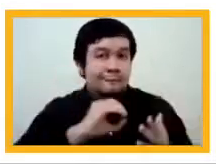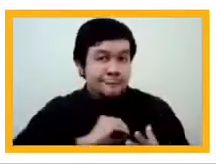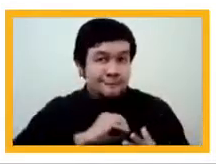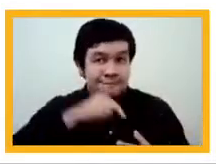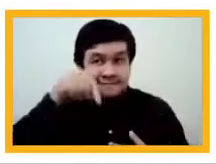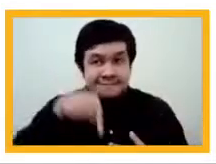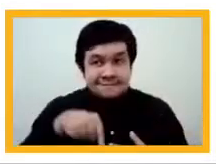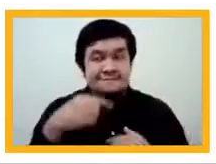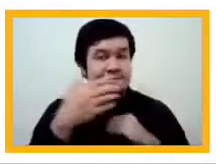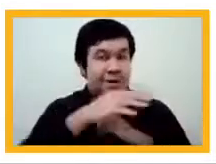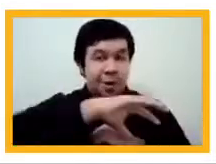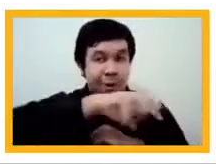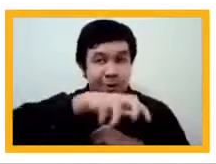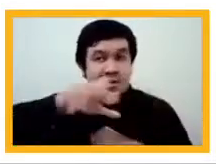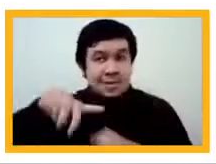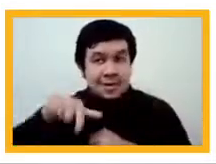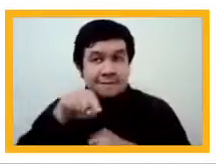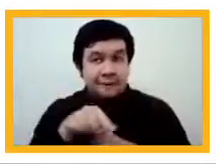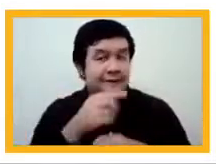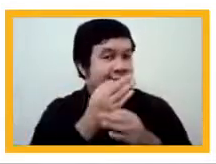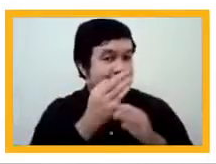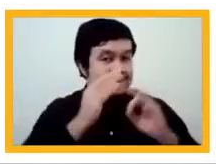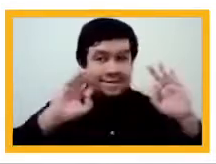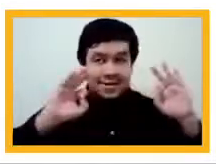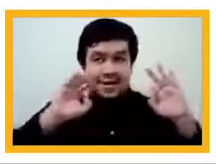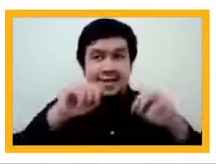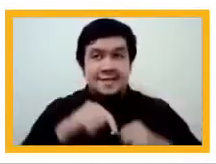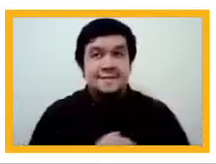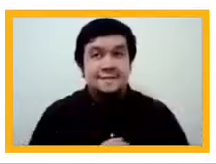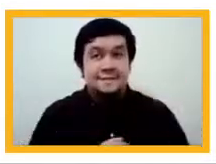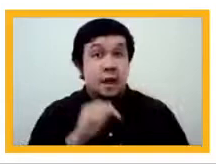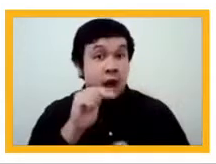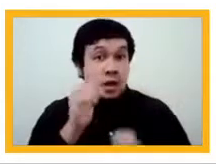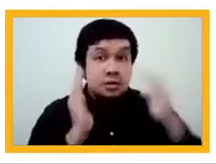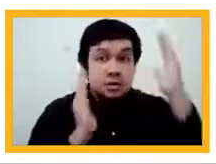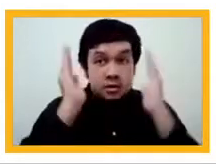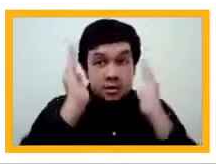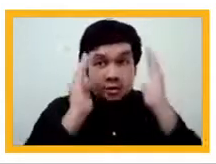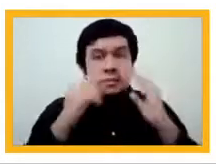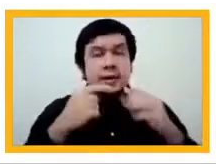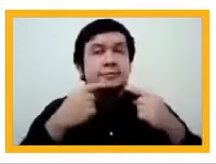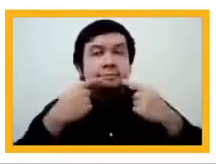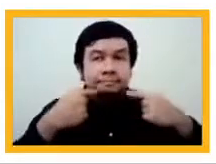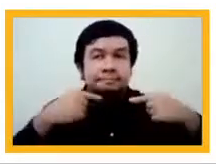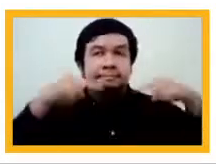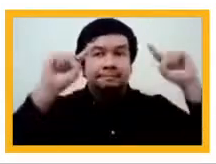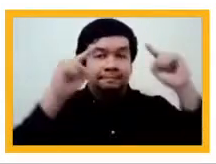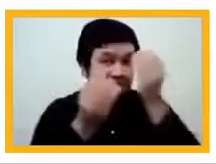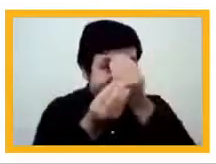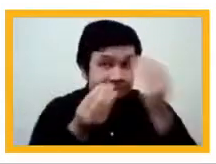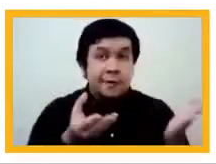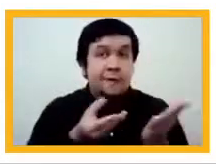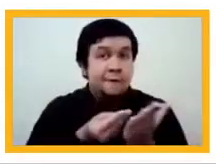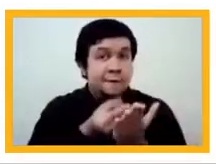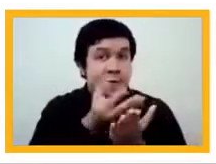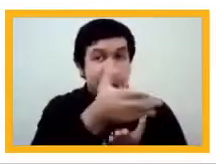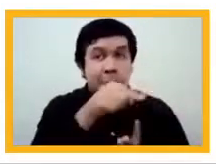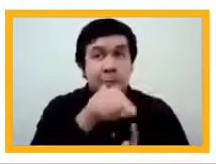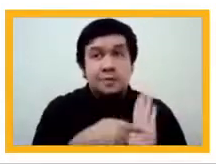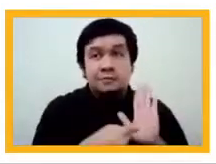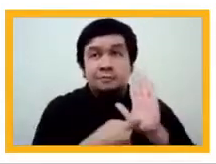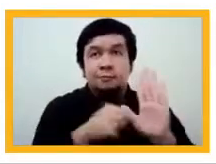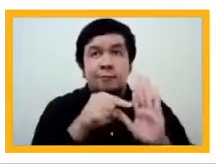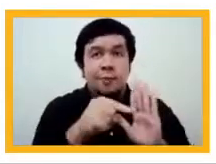know, we did the public what we call public exposure for about 3 years about the idea,